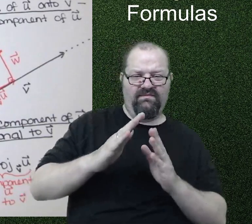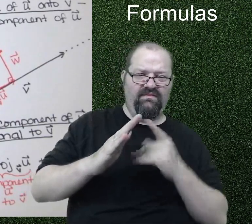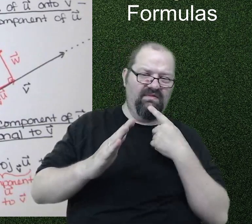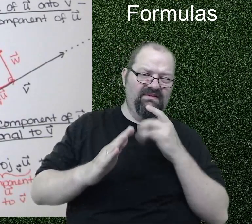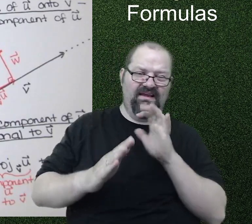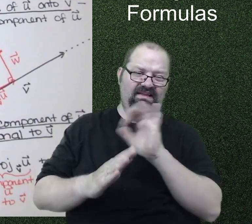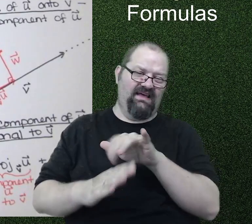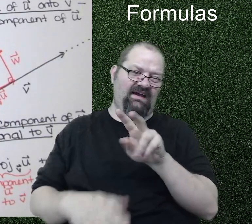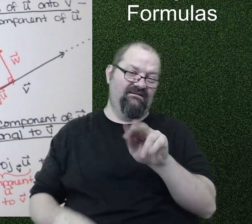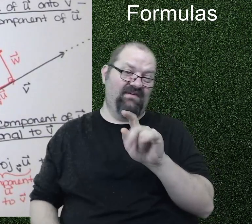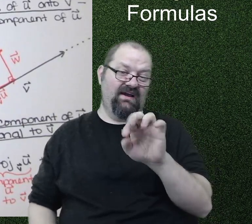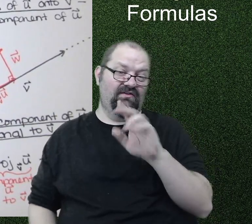this vector is normal to the ramp.